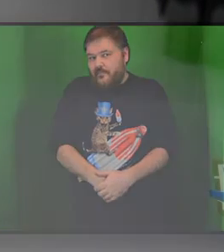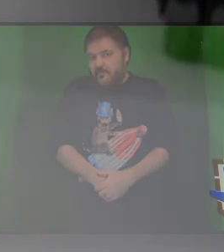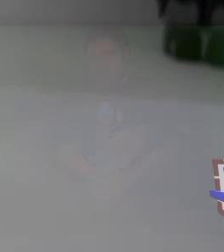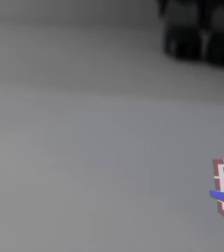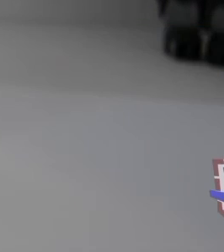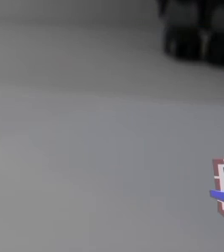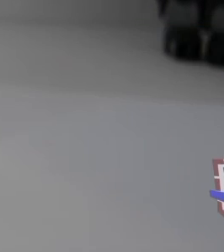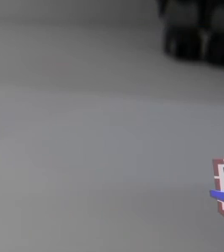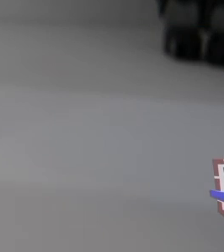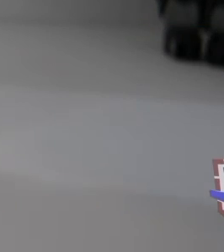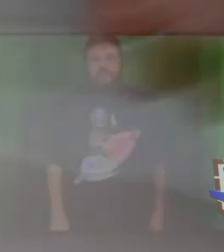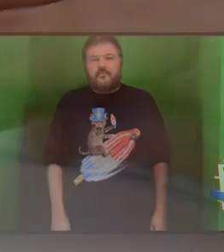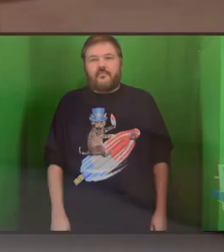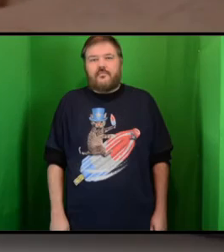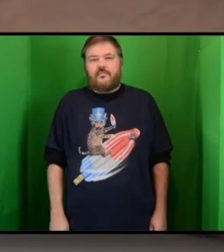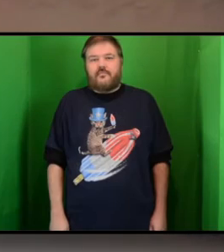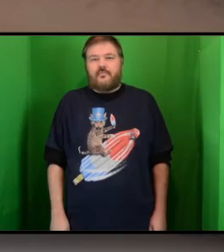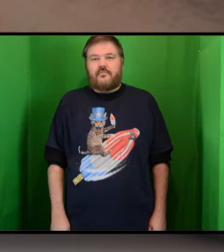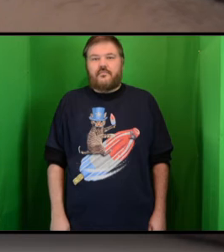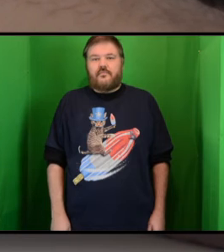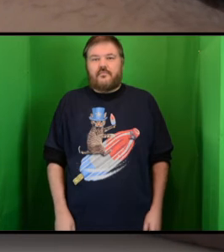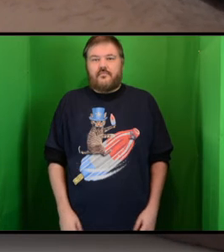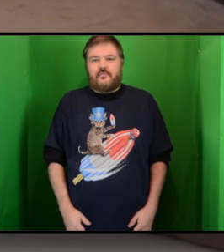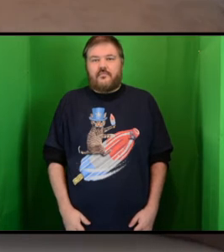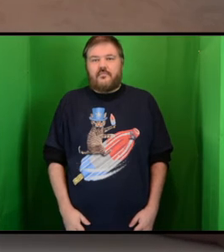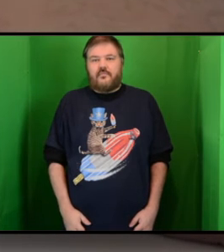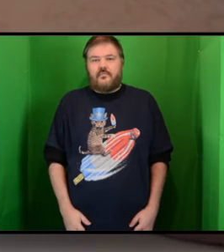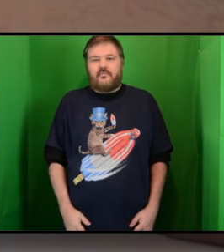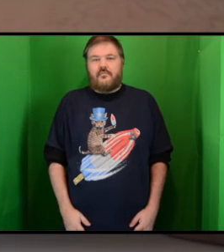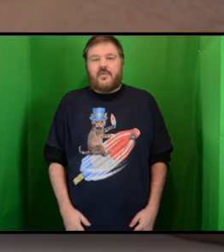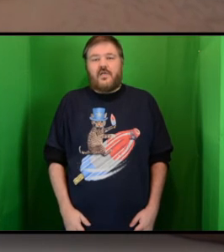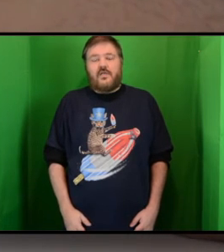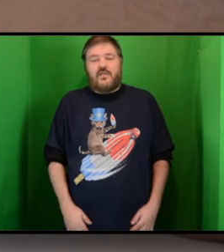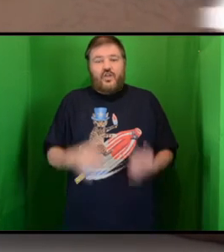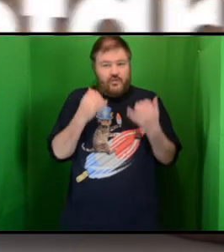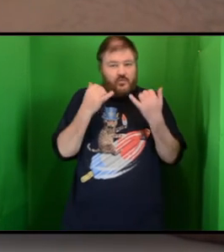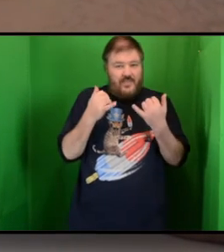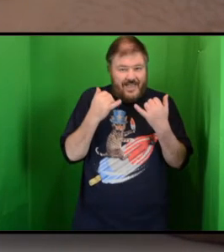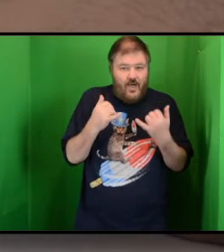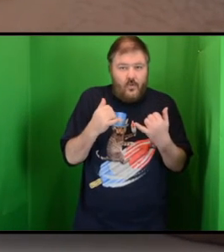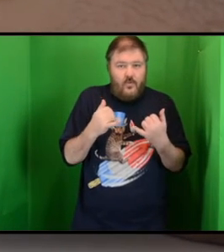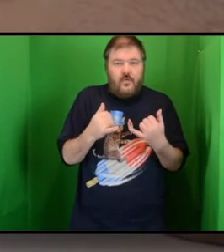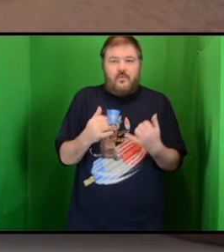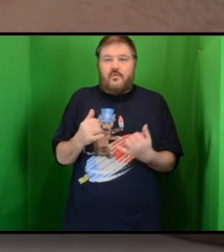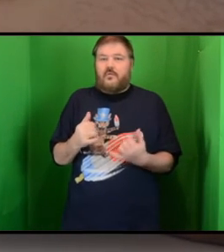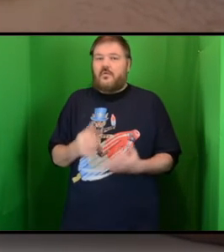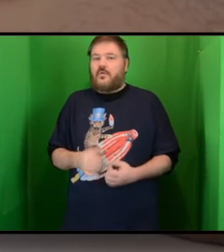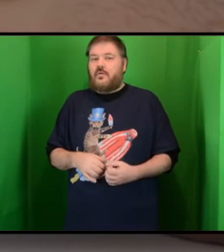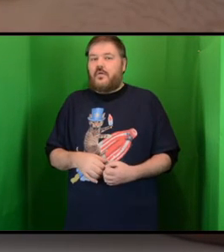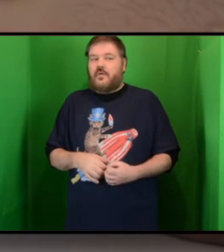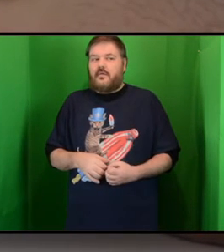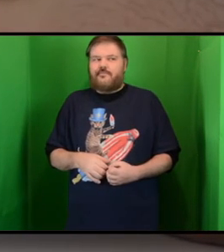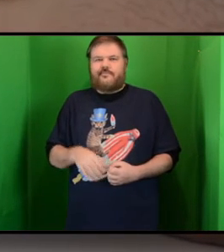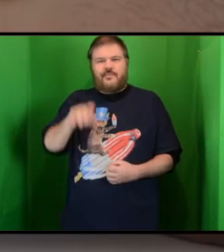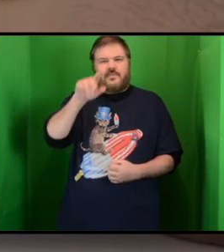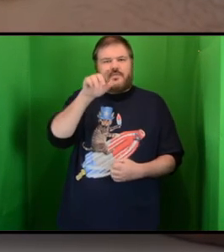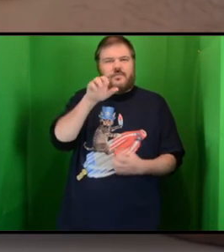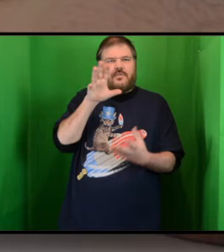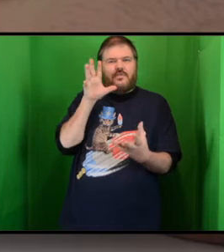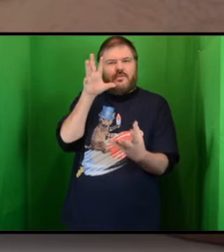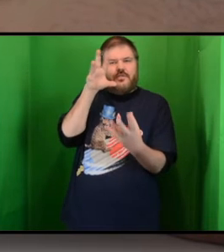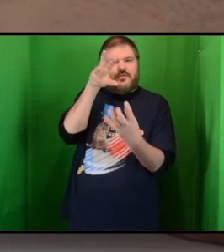My ultimate assessment of Repugnus brings him at about a 3.3 in